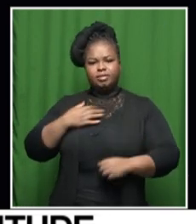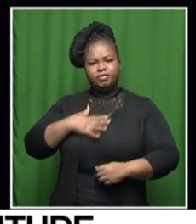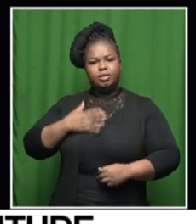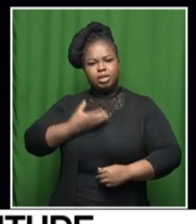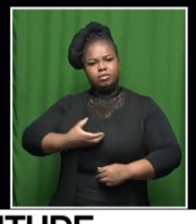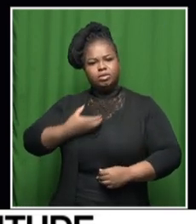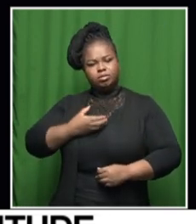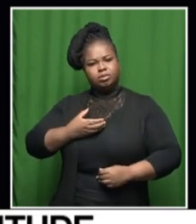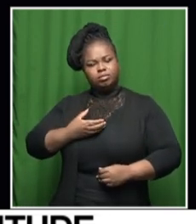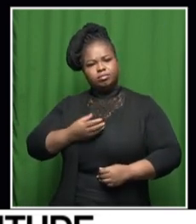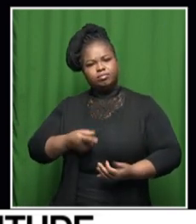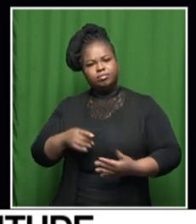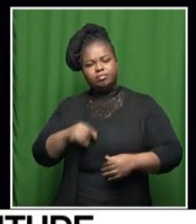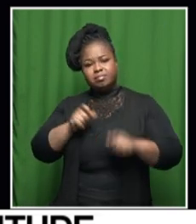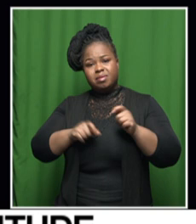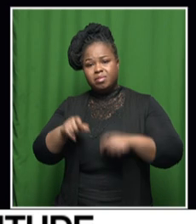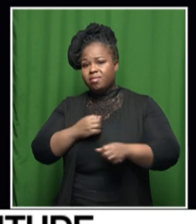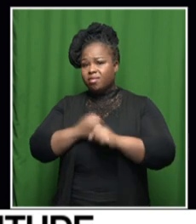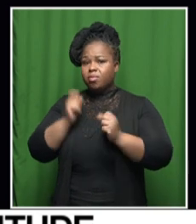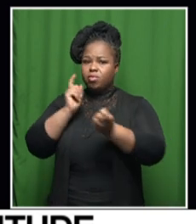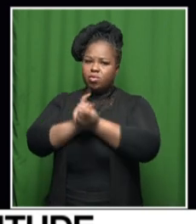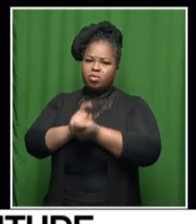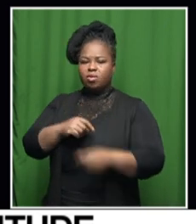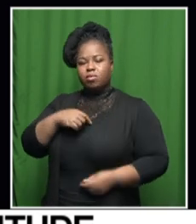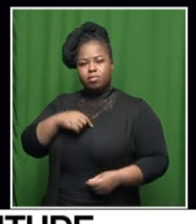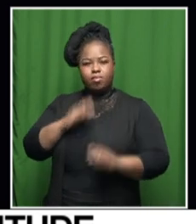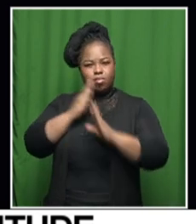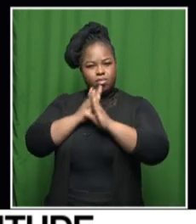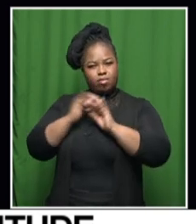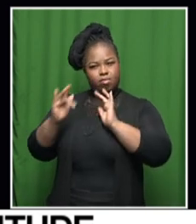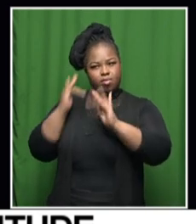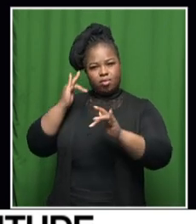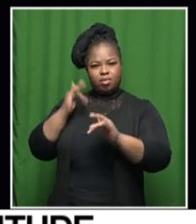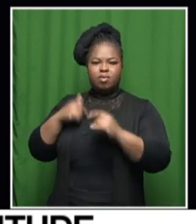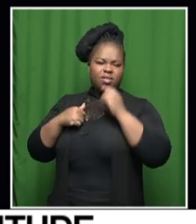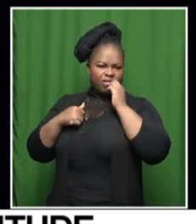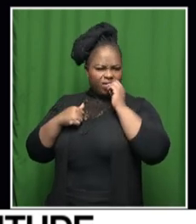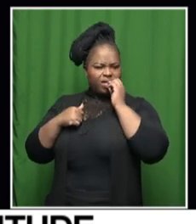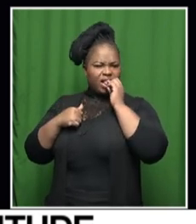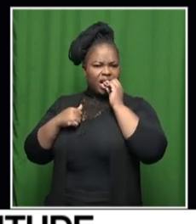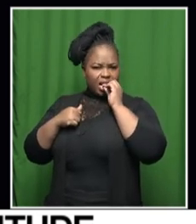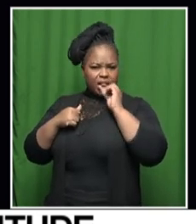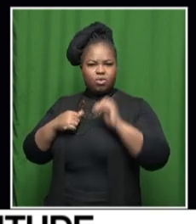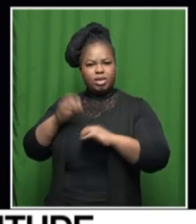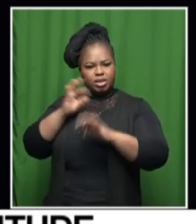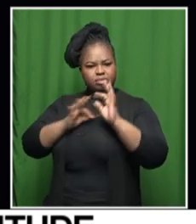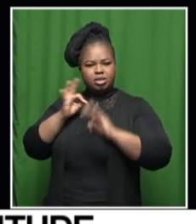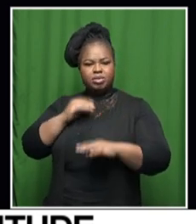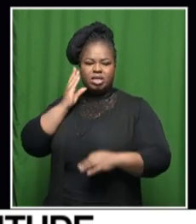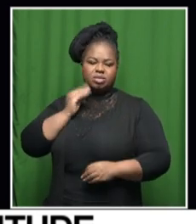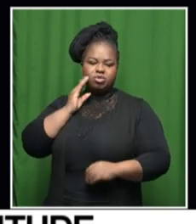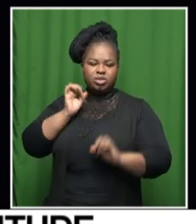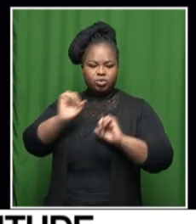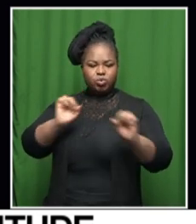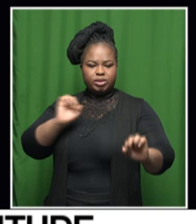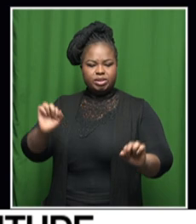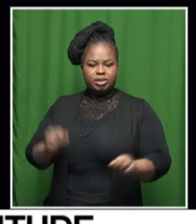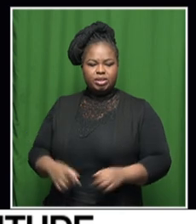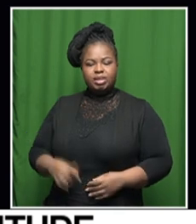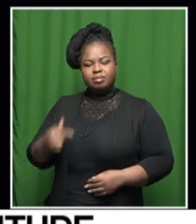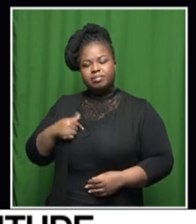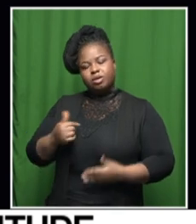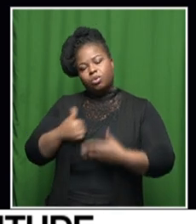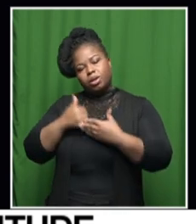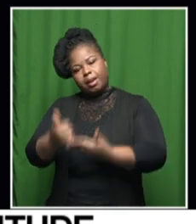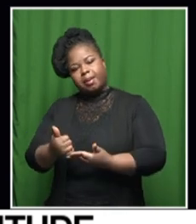comfortable to speak to me. Even people that I have never met, they would inbox me and tell me what they're going through, how difficult it is. And I'll just